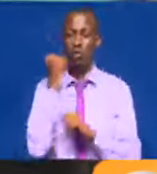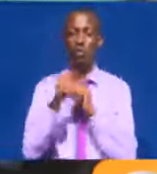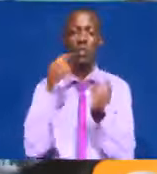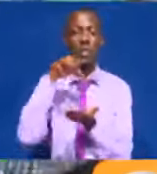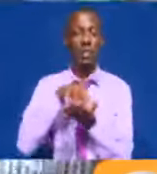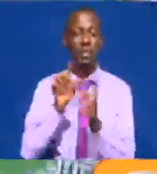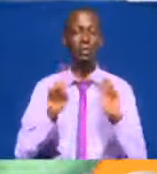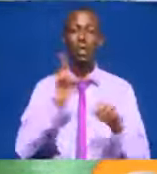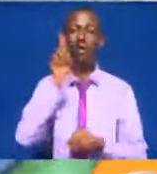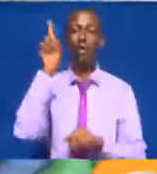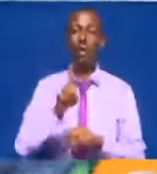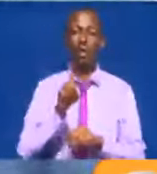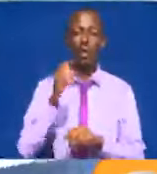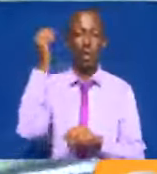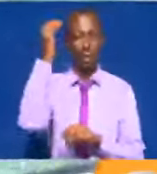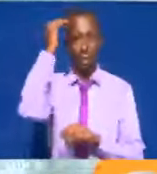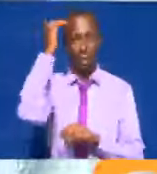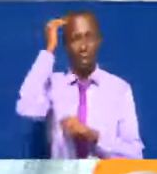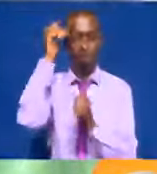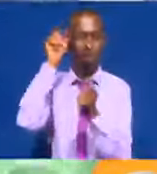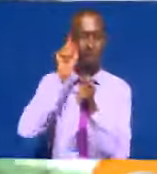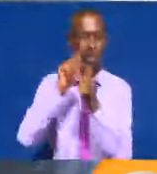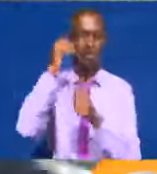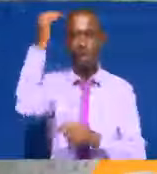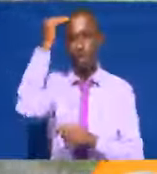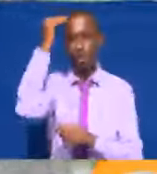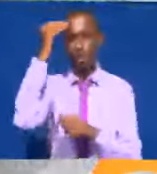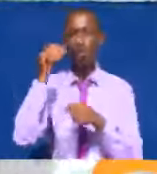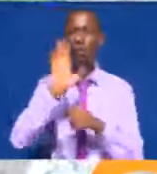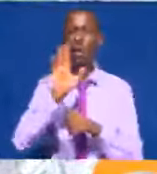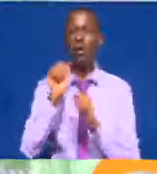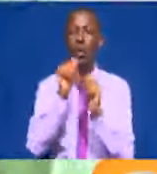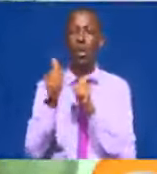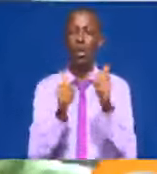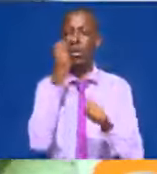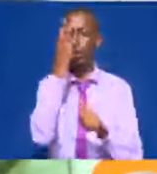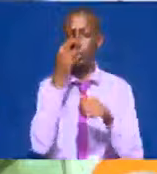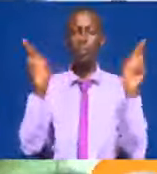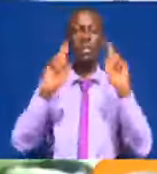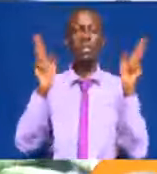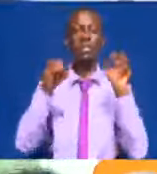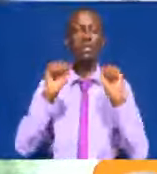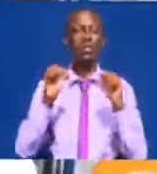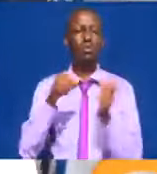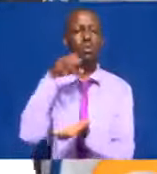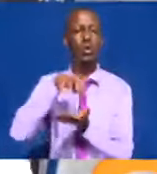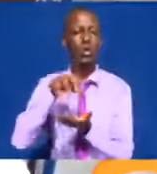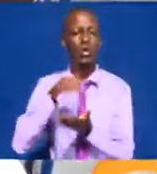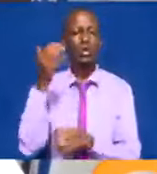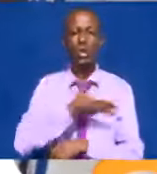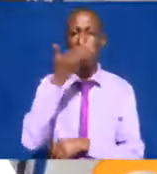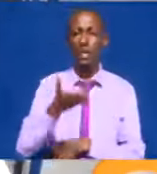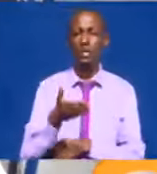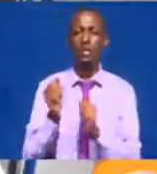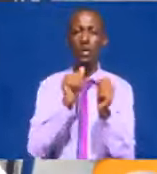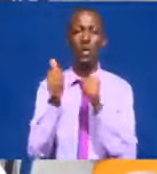but was instructed to undergo a mental examination to find out if he and his co-accused were fit to stand trial. Mackenzie and the